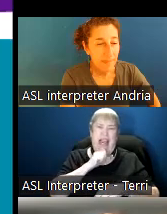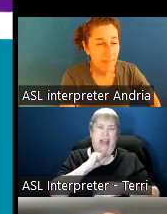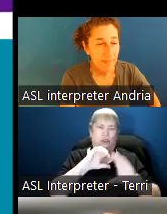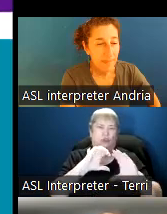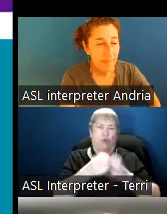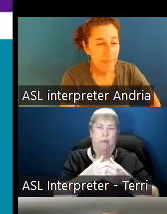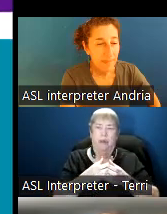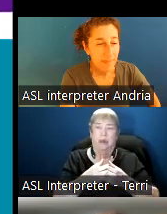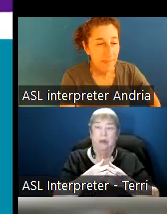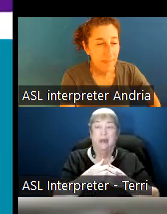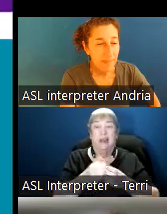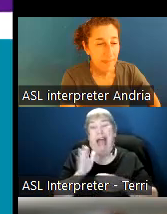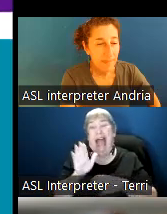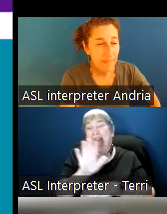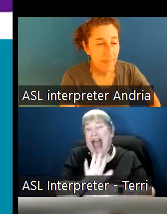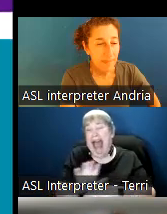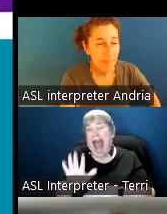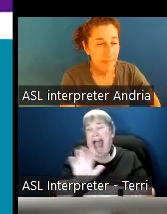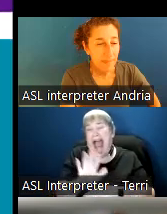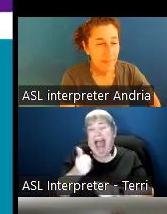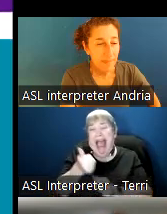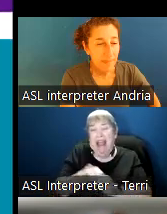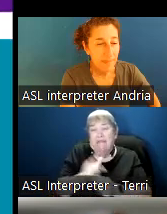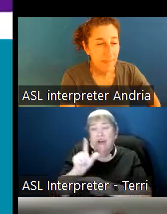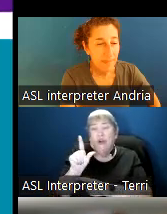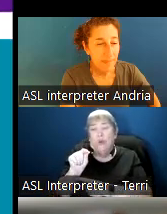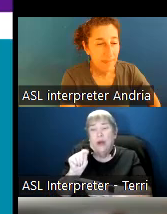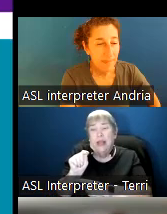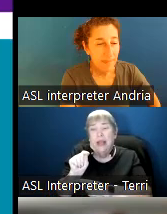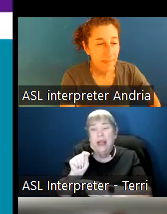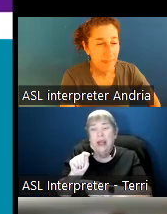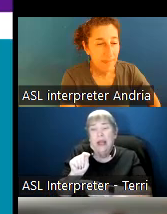are physically abused by an intimate partner in the United States.